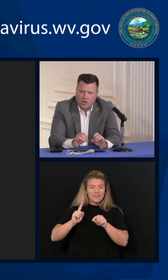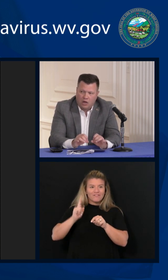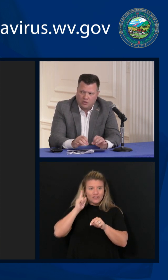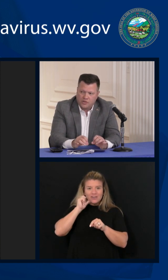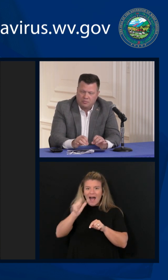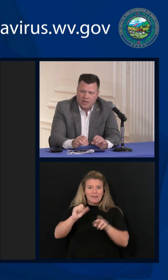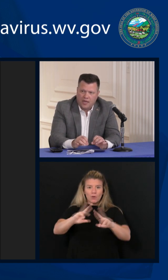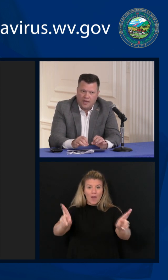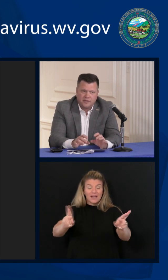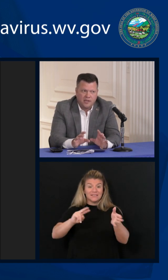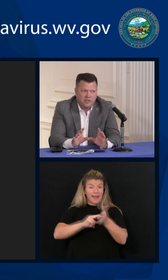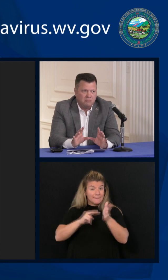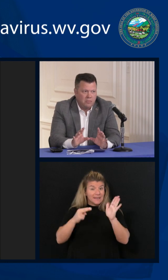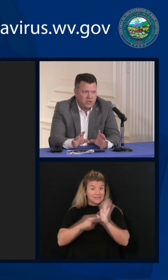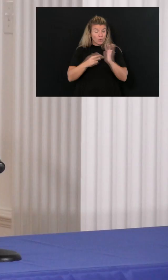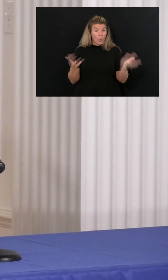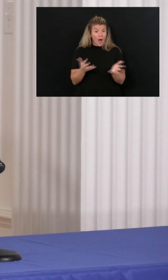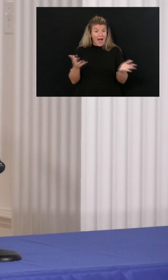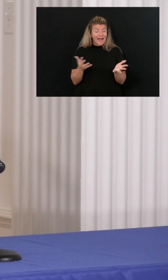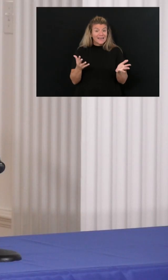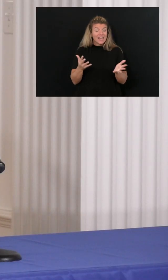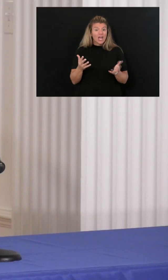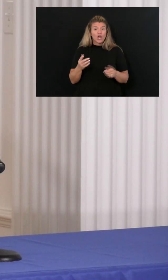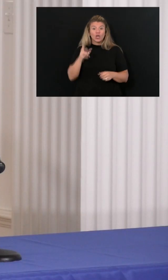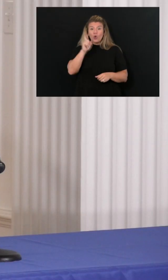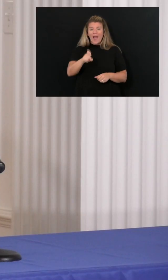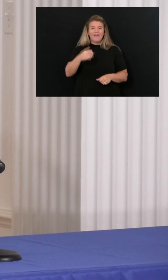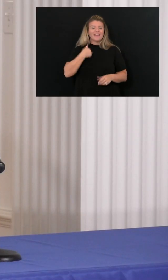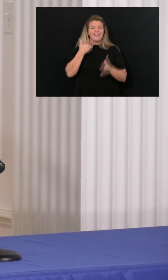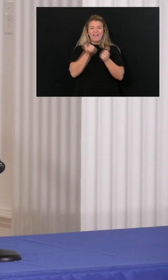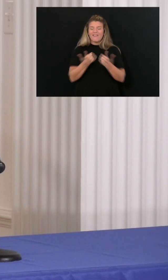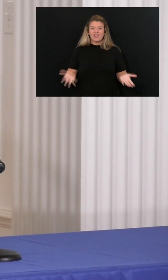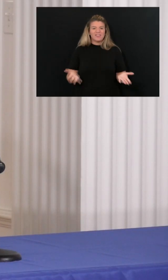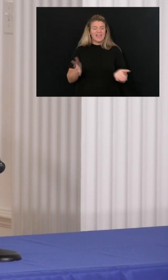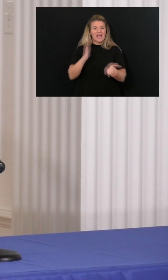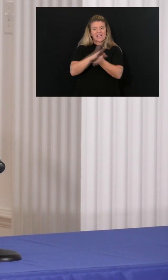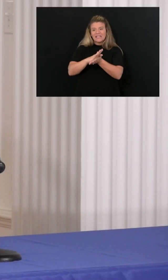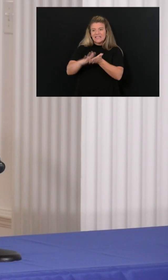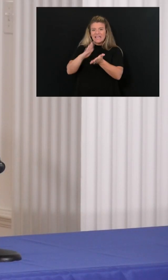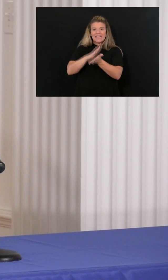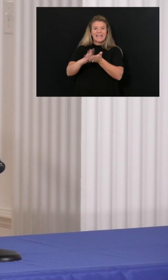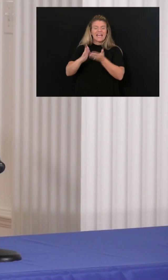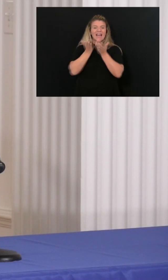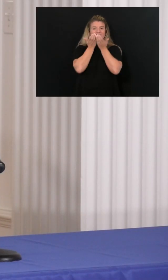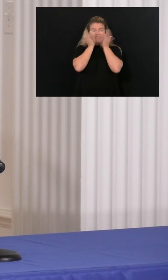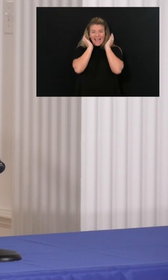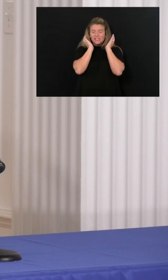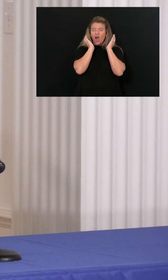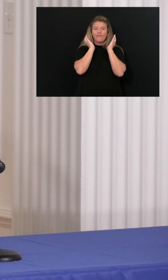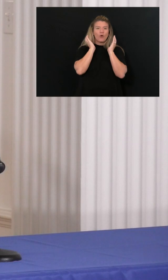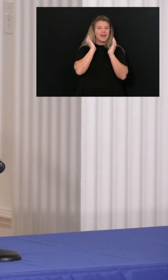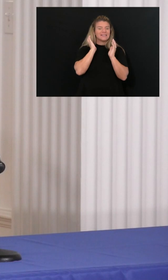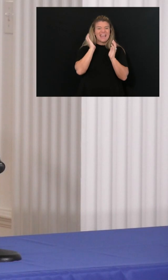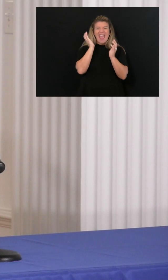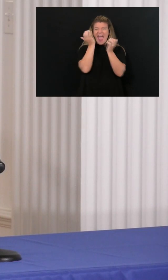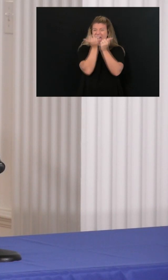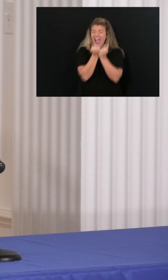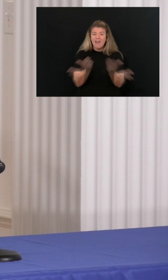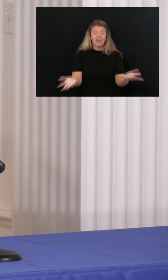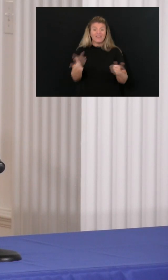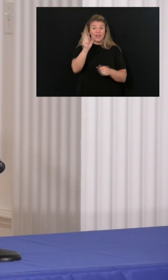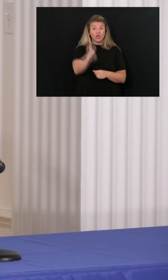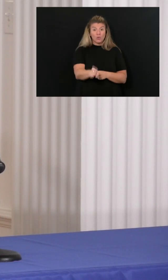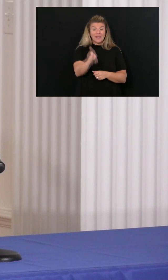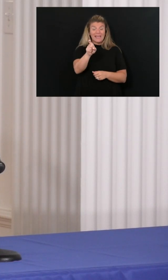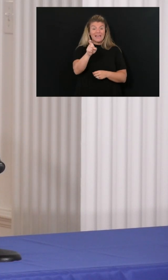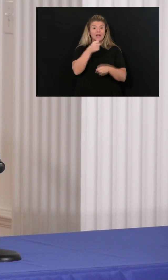means all supplies, as much disinfectant, cleaning, face coverings, anything necessary, we wanted